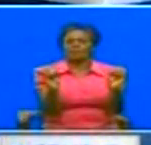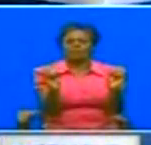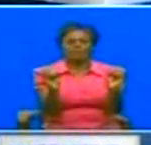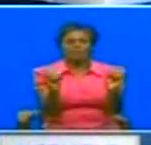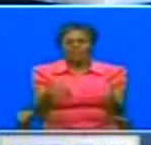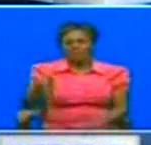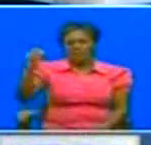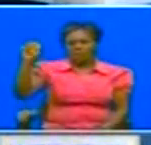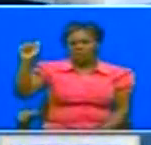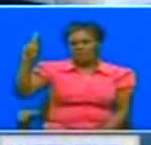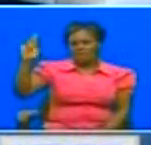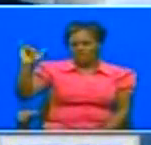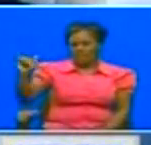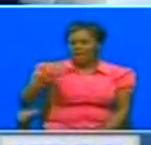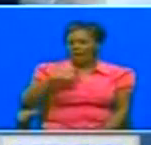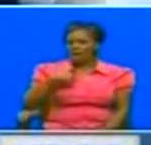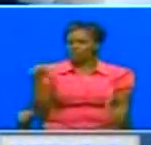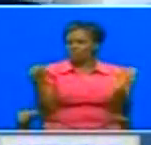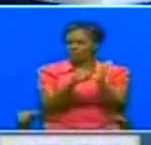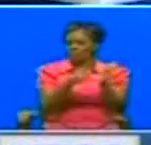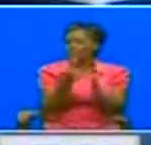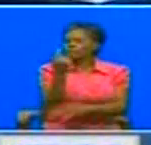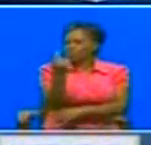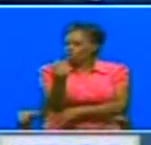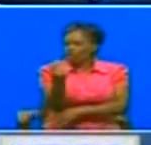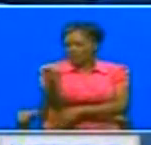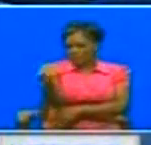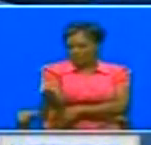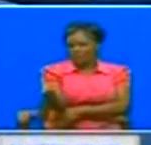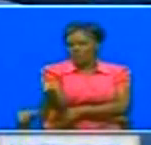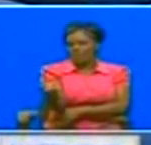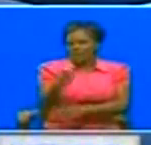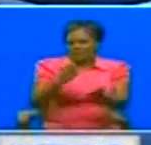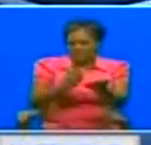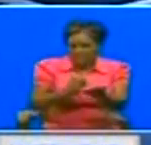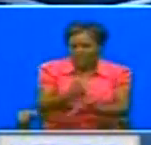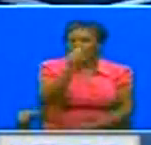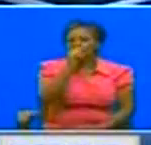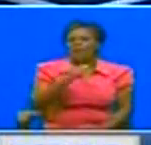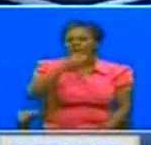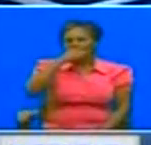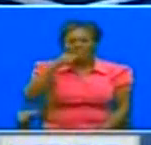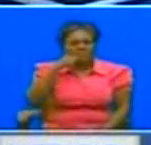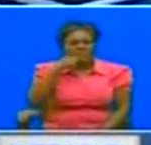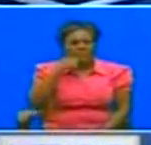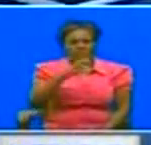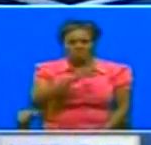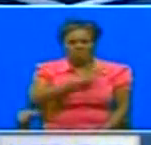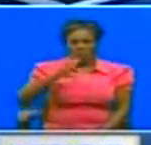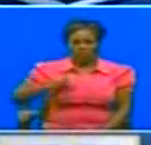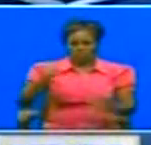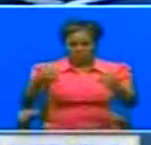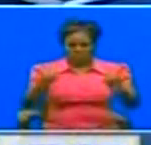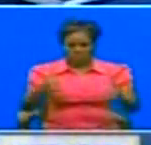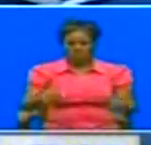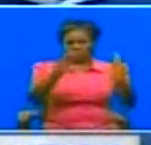Sister Mary, we are dealing with a dilemma in a sense here, where the right to privacy, as the Commission for the Implementation